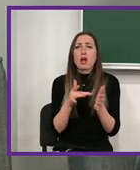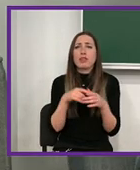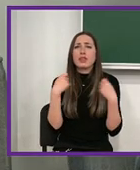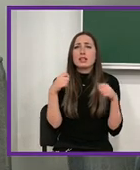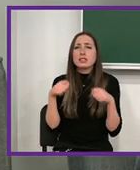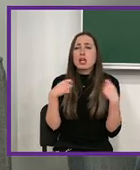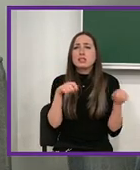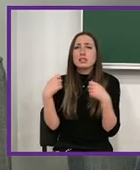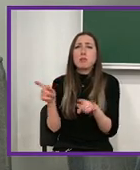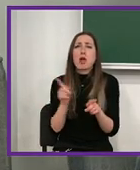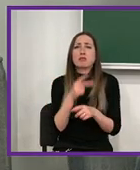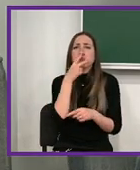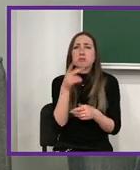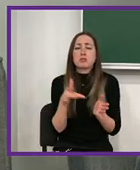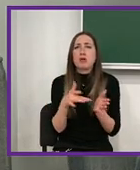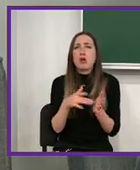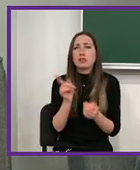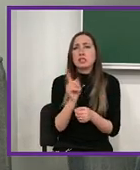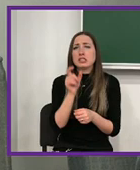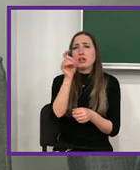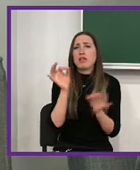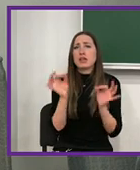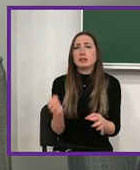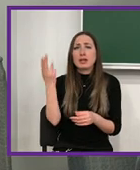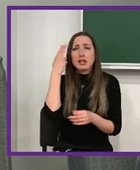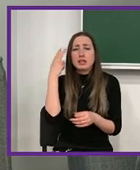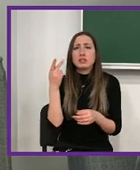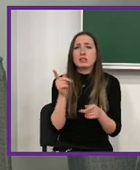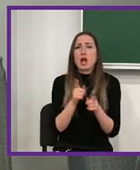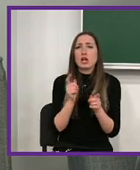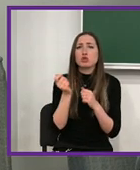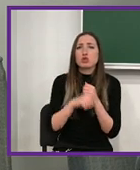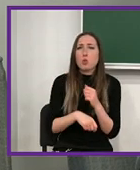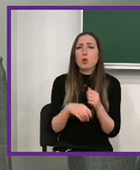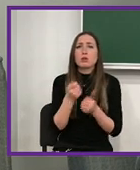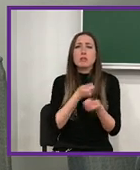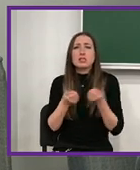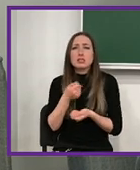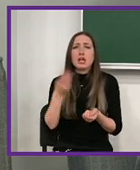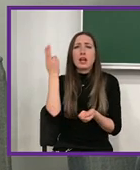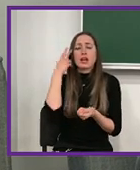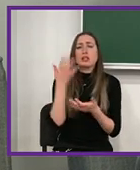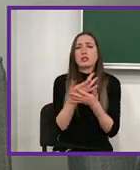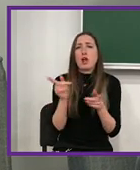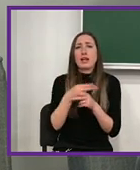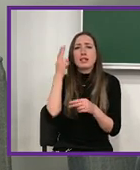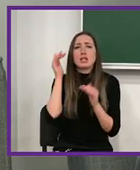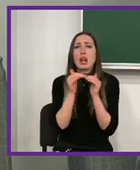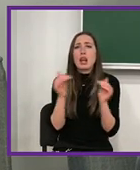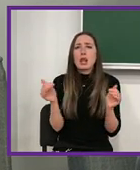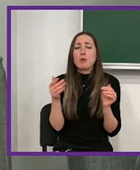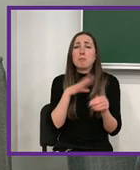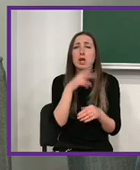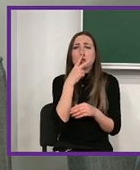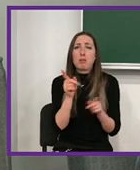risk, anti-corruption risk, sanctions, business risk. And that gives us a kind of starting point to prioritize, to see where should